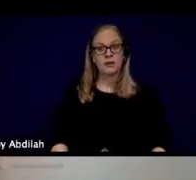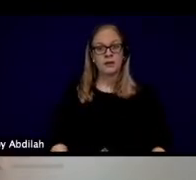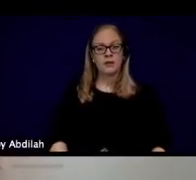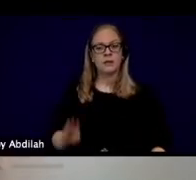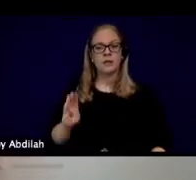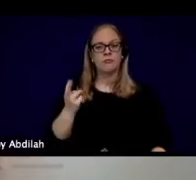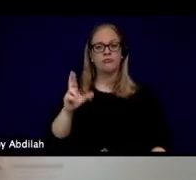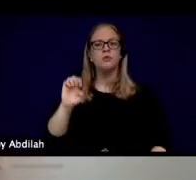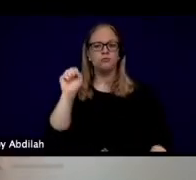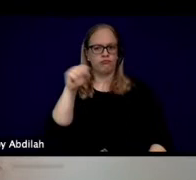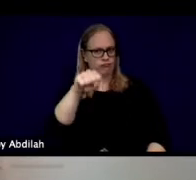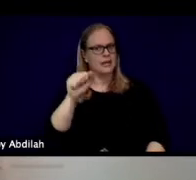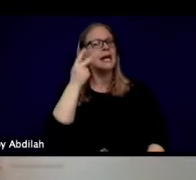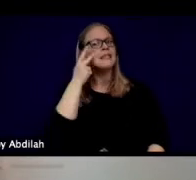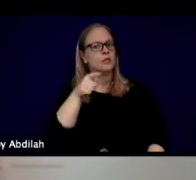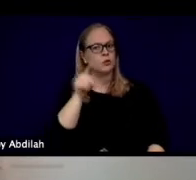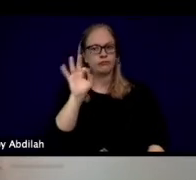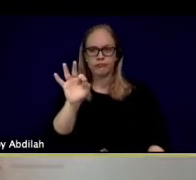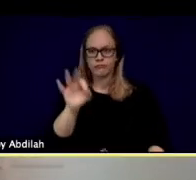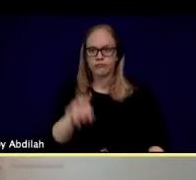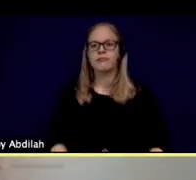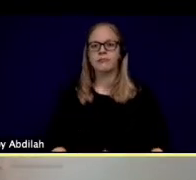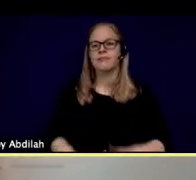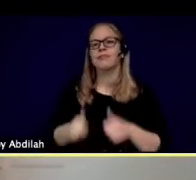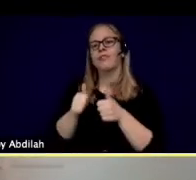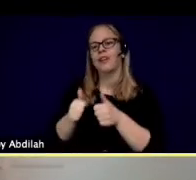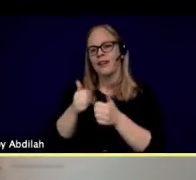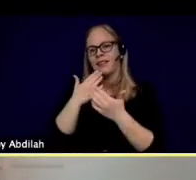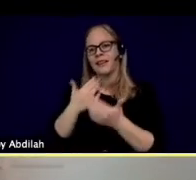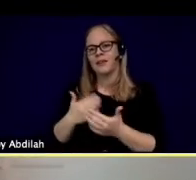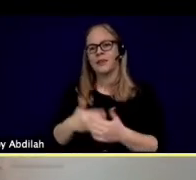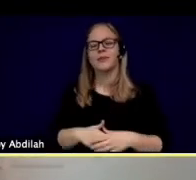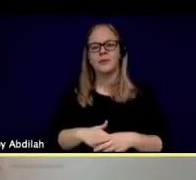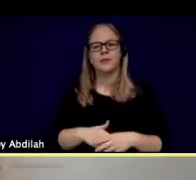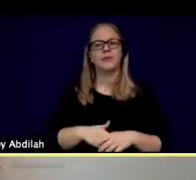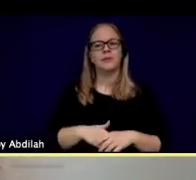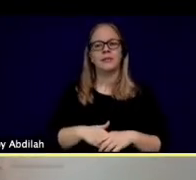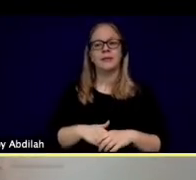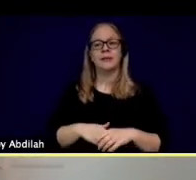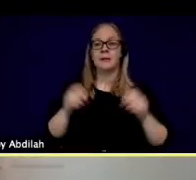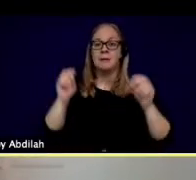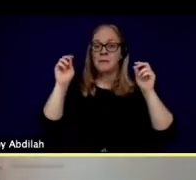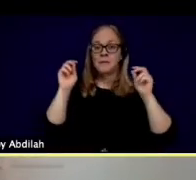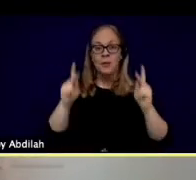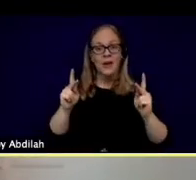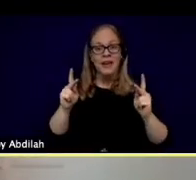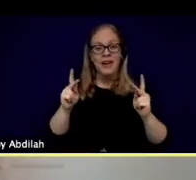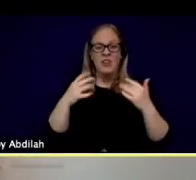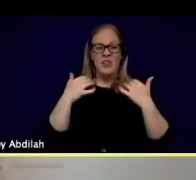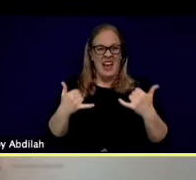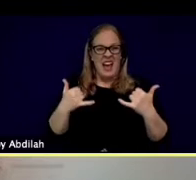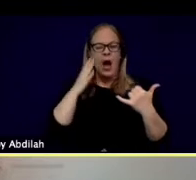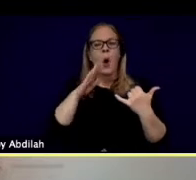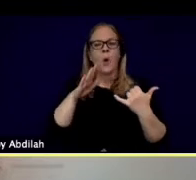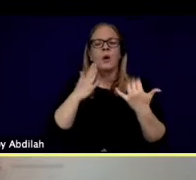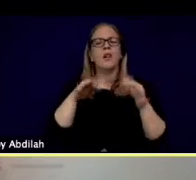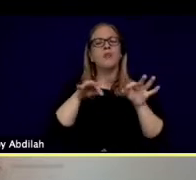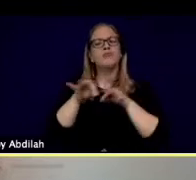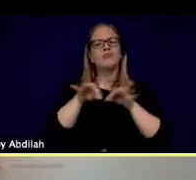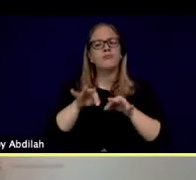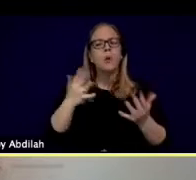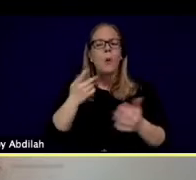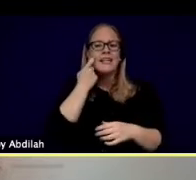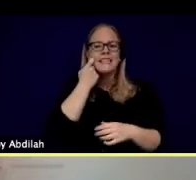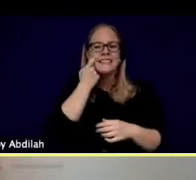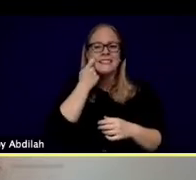Yes, we can see you. You're Okay, good. great. Okay, thank you. Okay, so we're going to talk about the latest in hearing technology